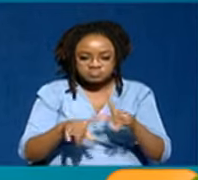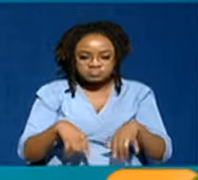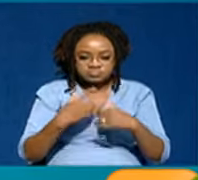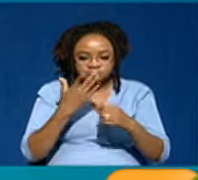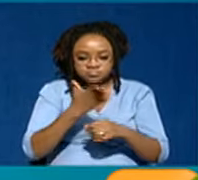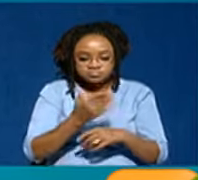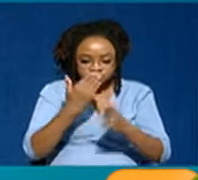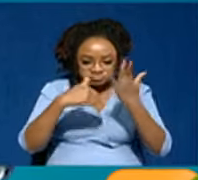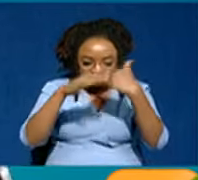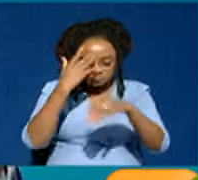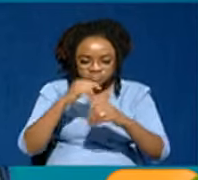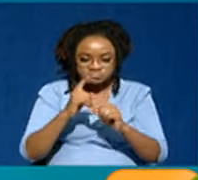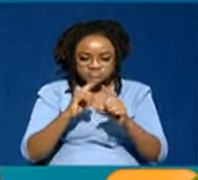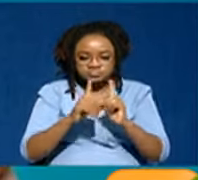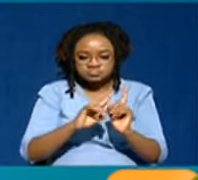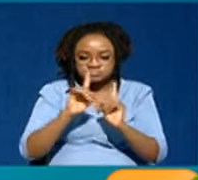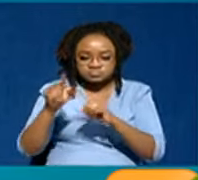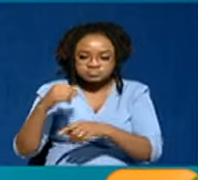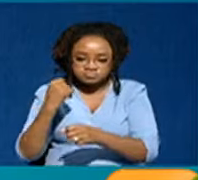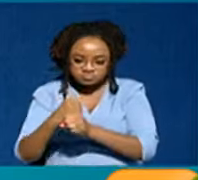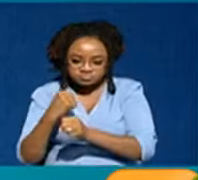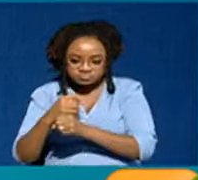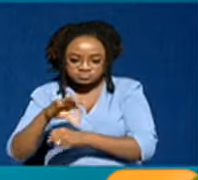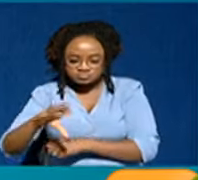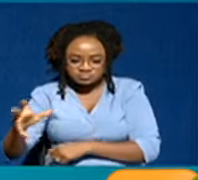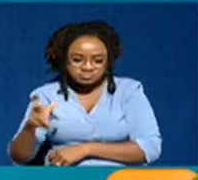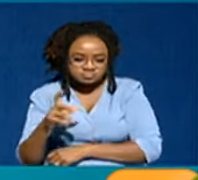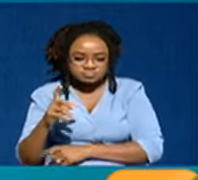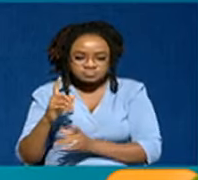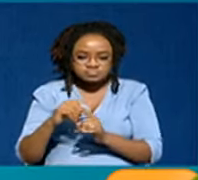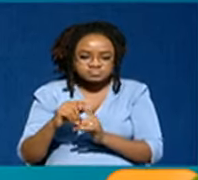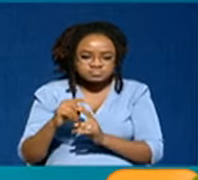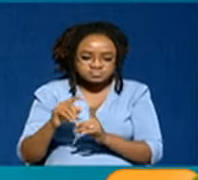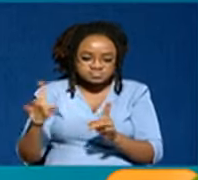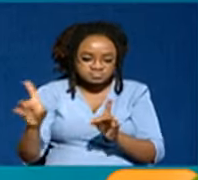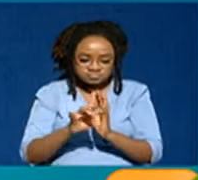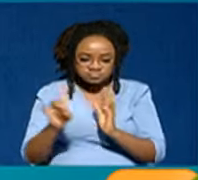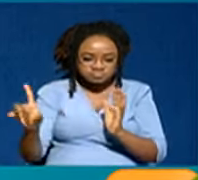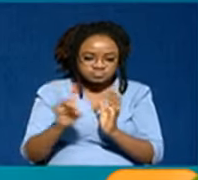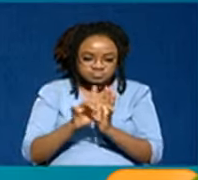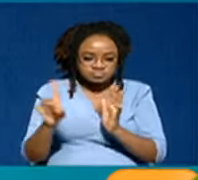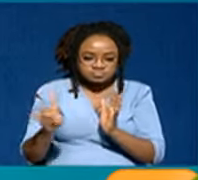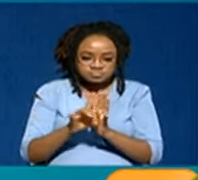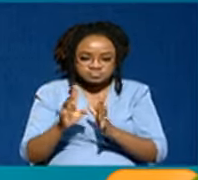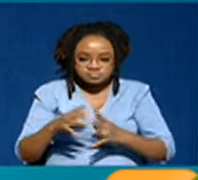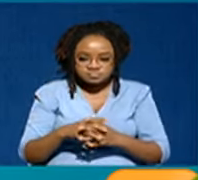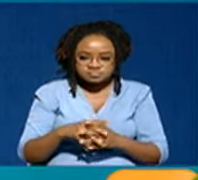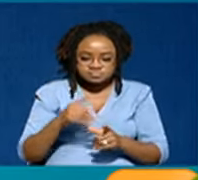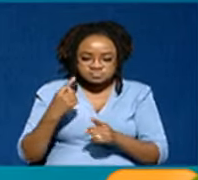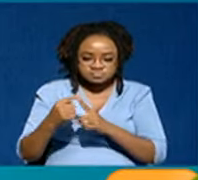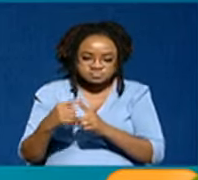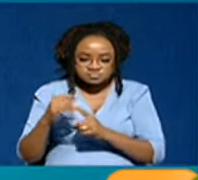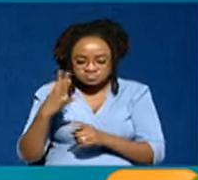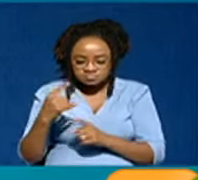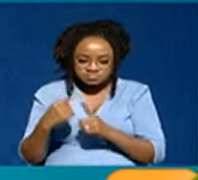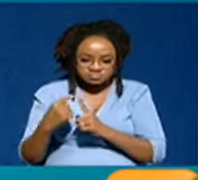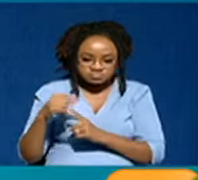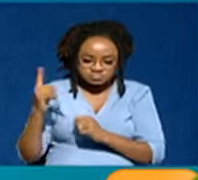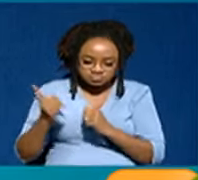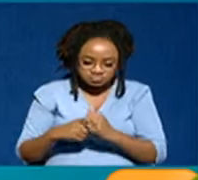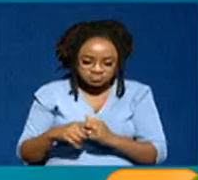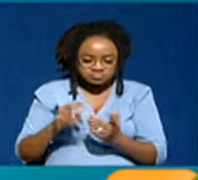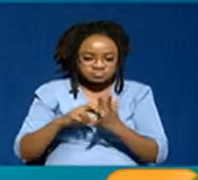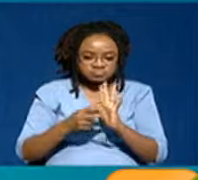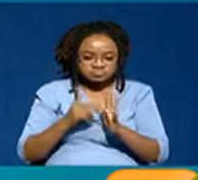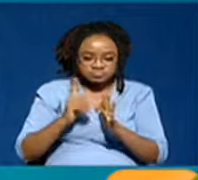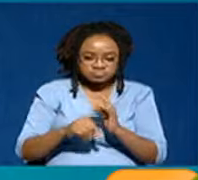the university while you go back and bonded in the county. You cannot work anywhere else. You must work in that county for 5 to 6 years. So it is just after